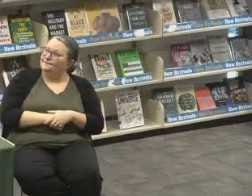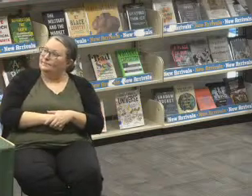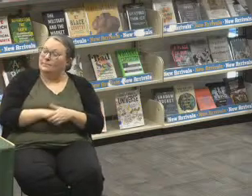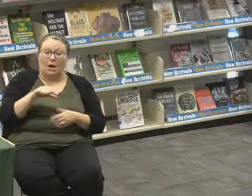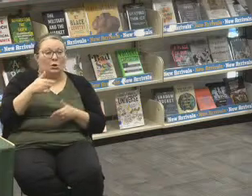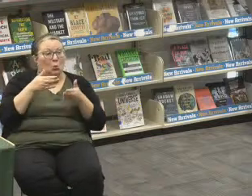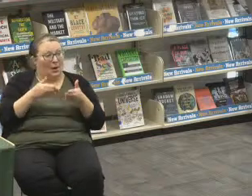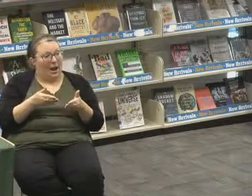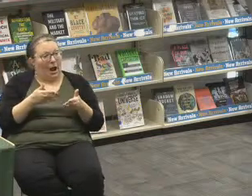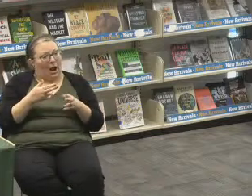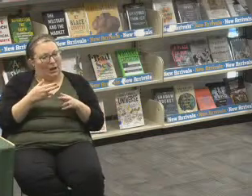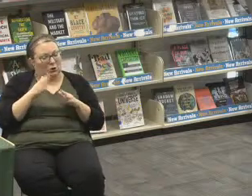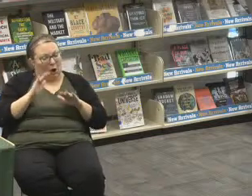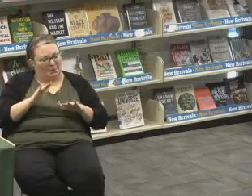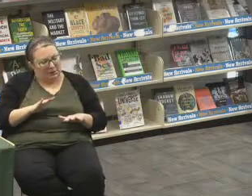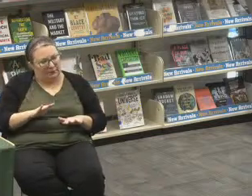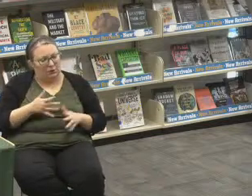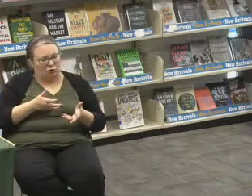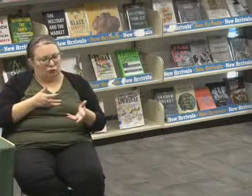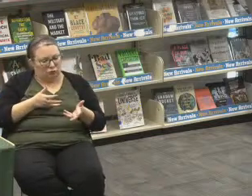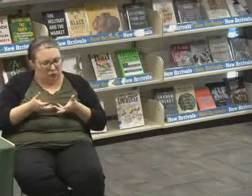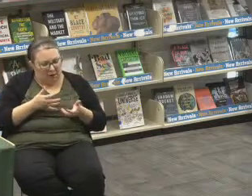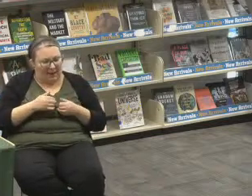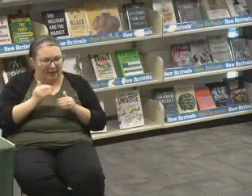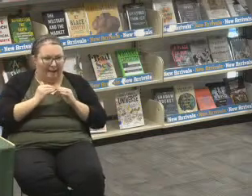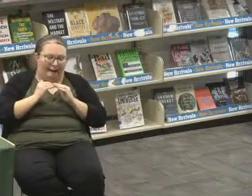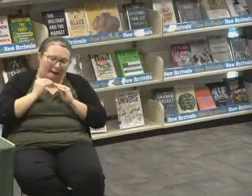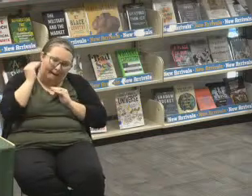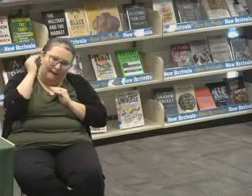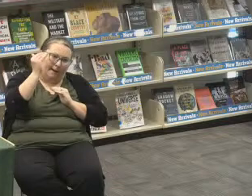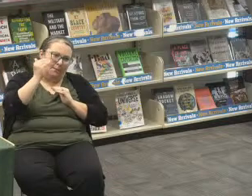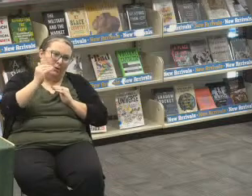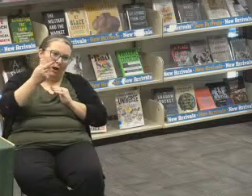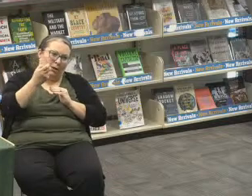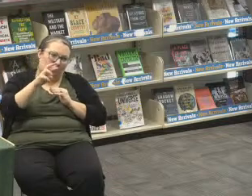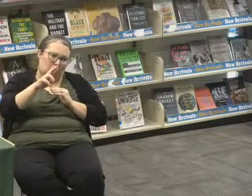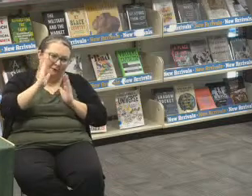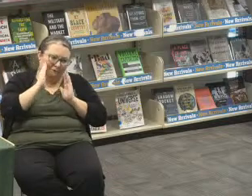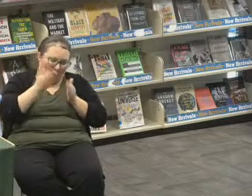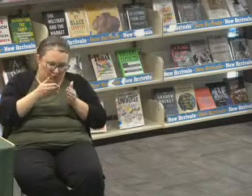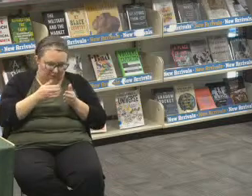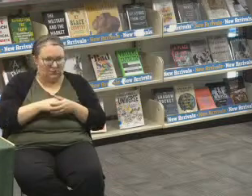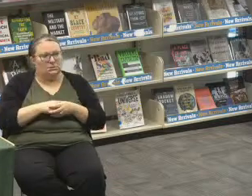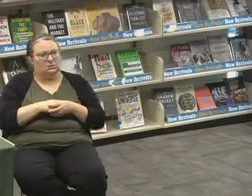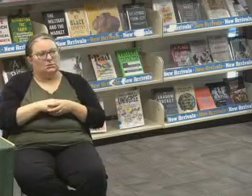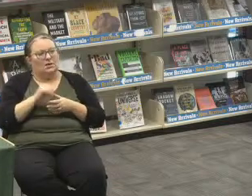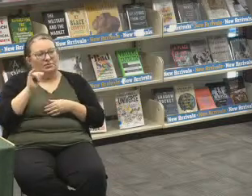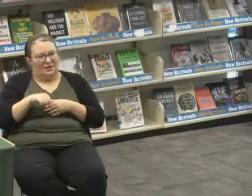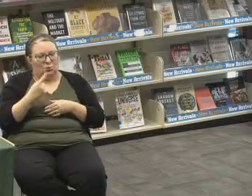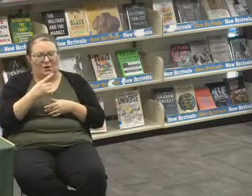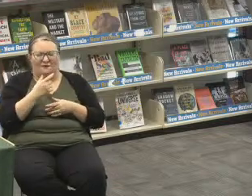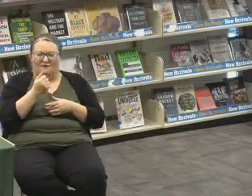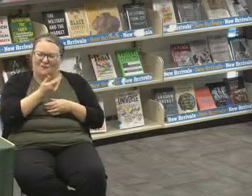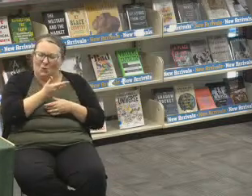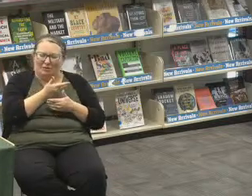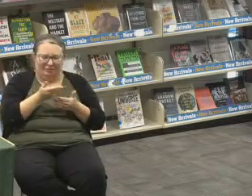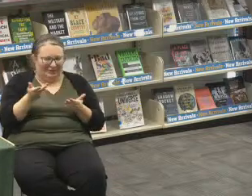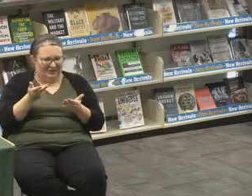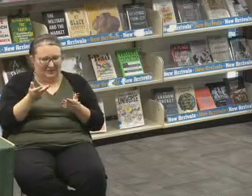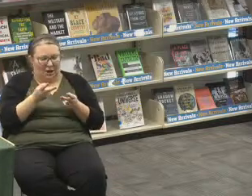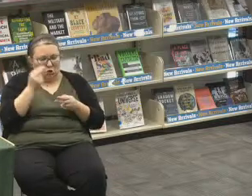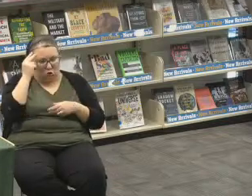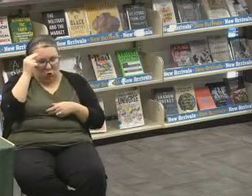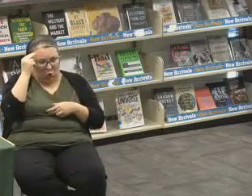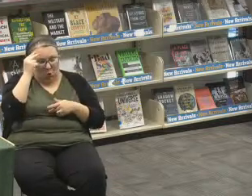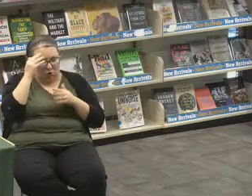Another way I can calm myself down is by engaging in my hyperfocus. So hyperfocuses are one of the very few places that